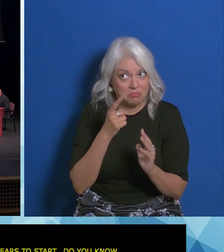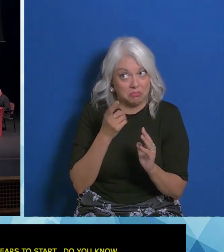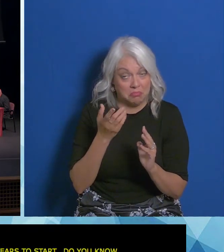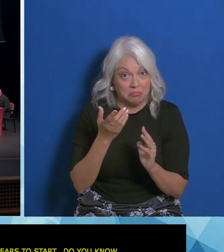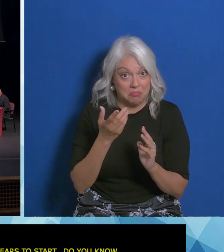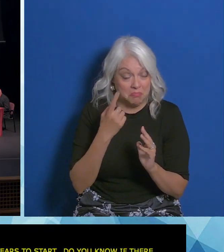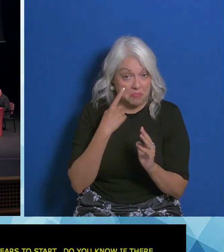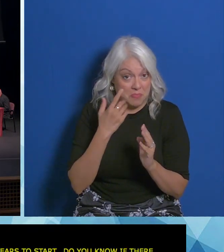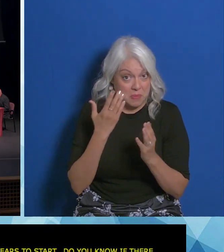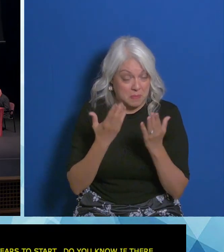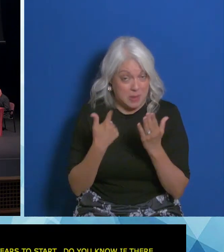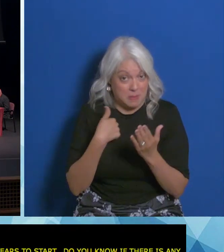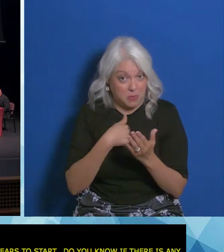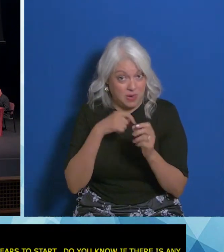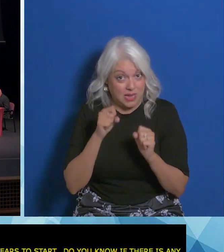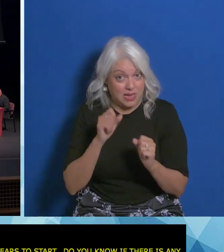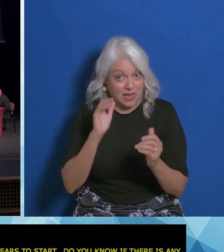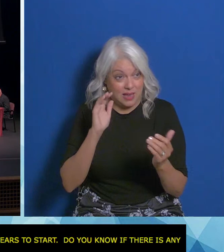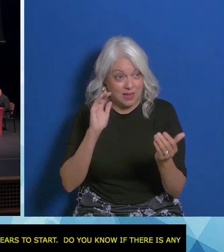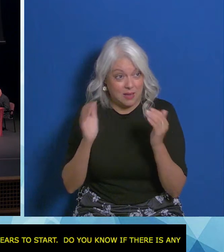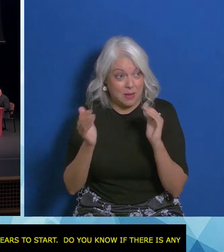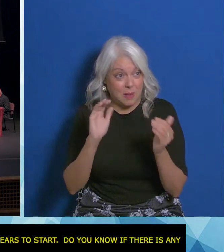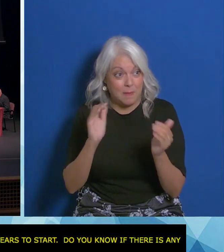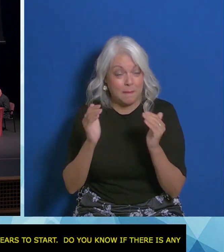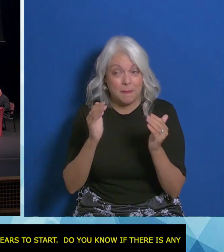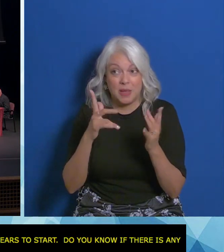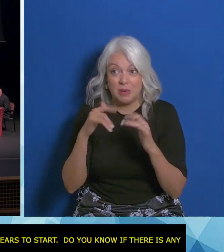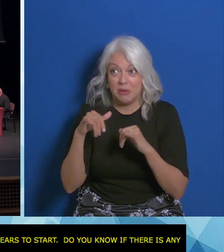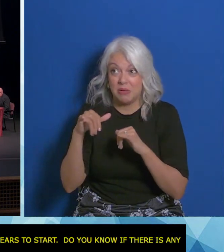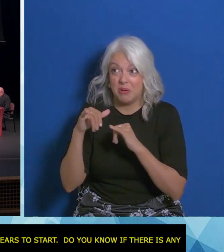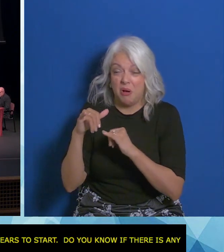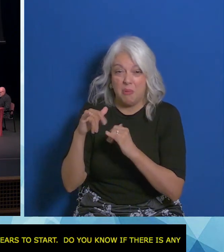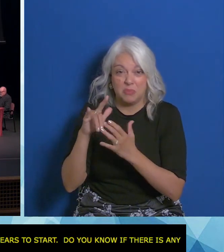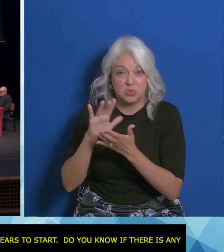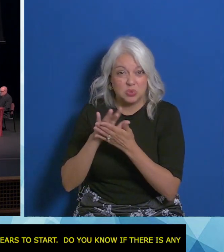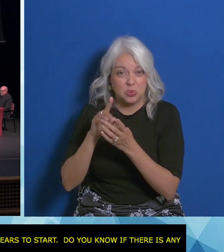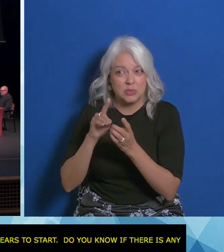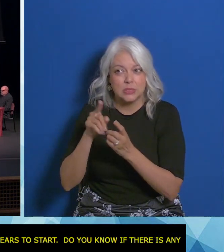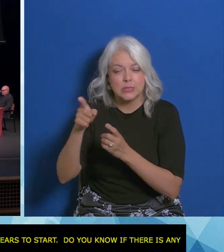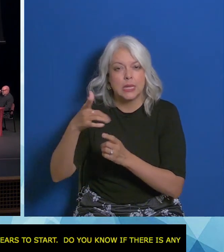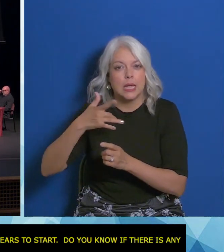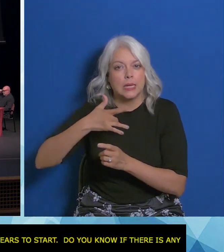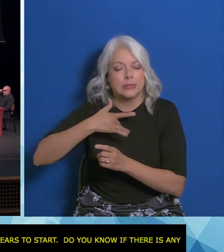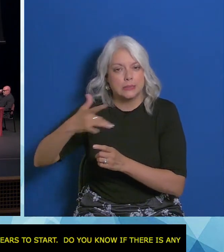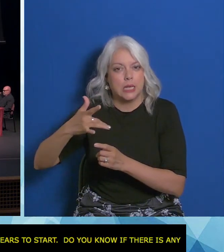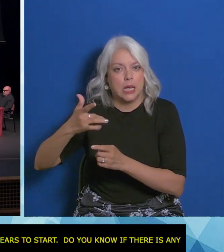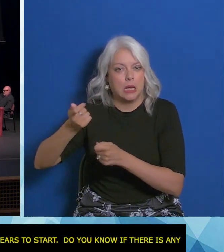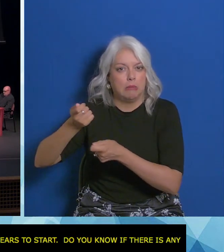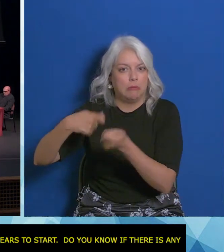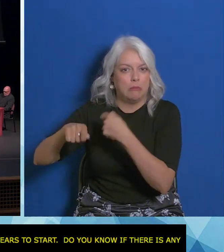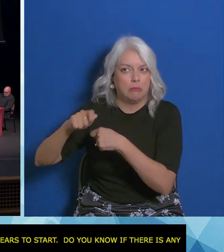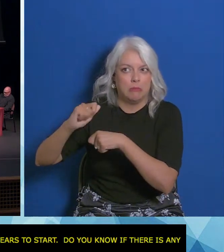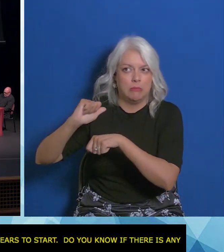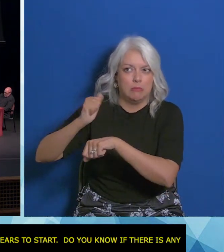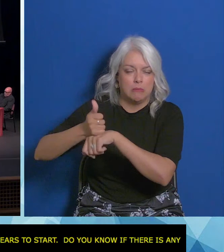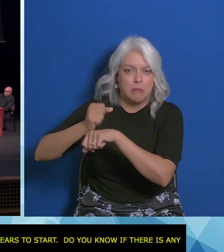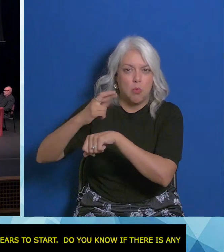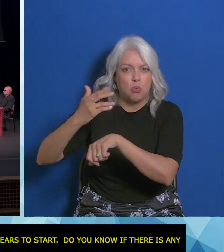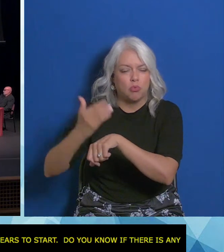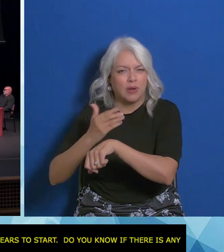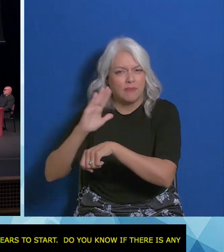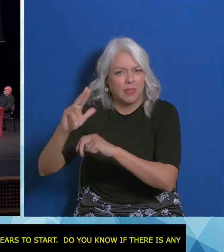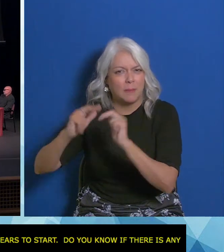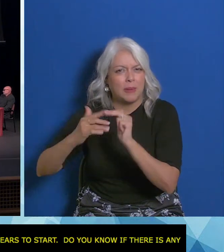chance to even compare to a comparable school district? When do they typically build or renovate